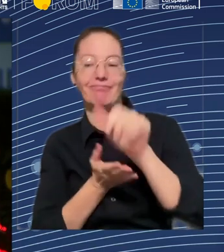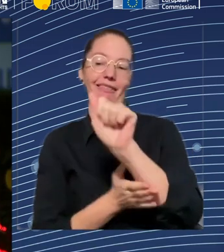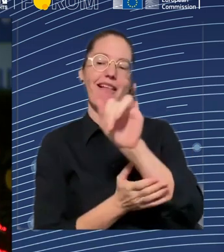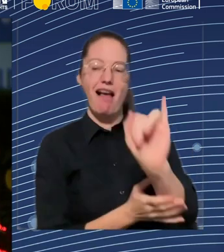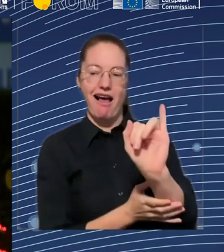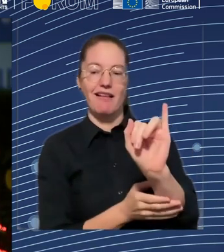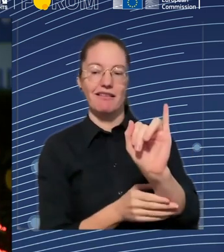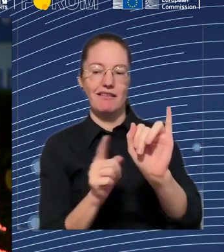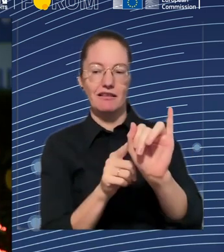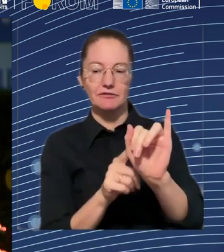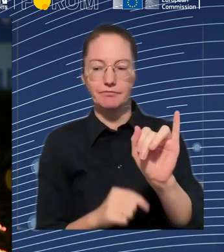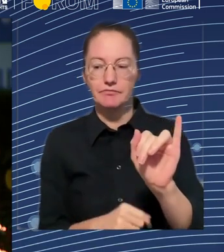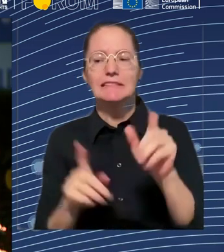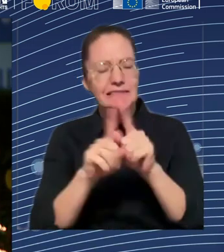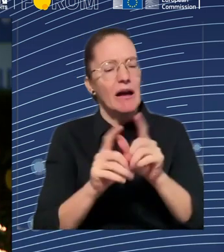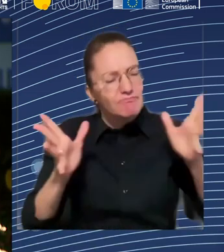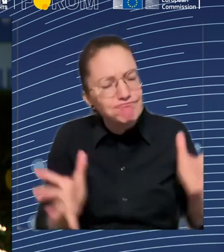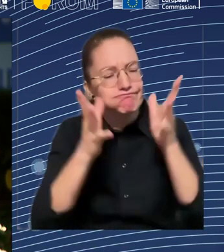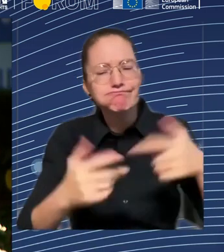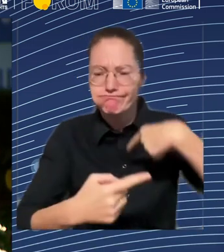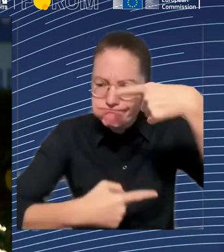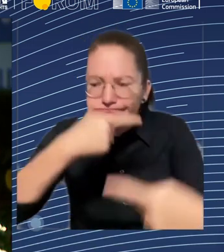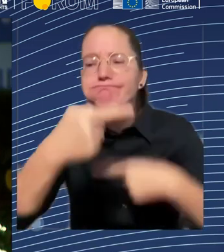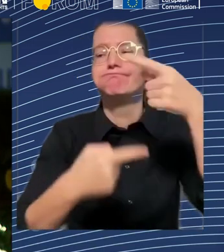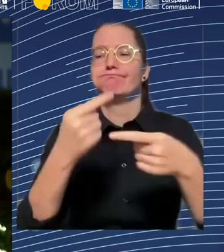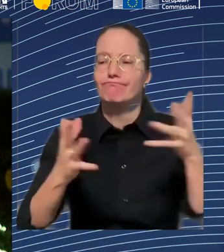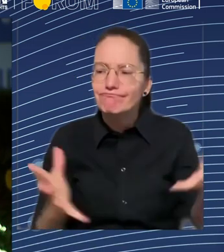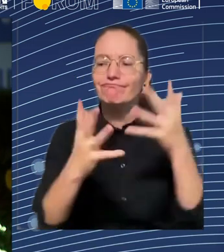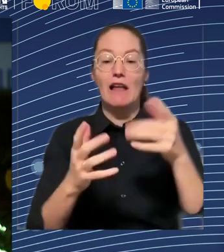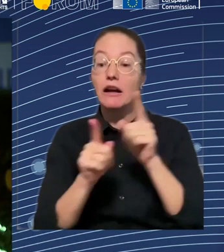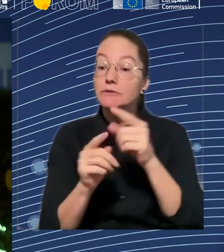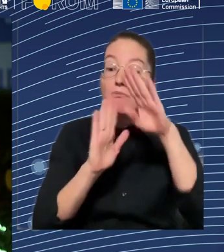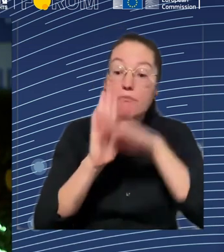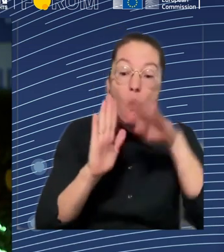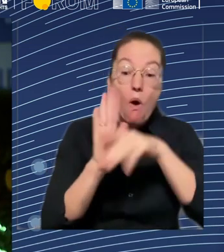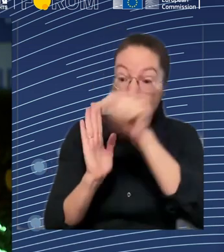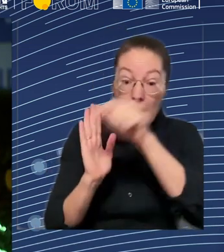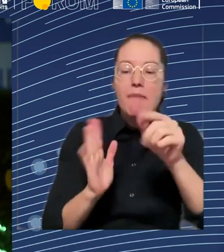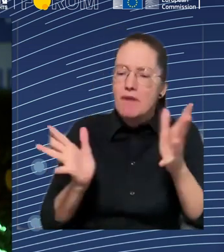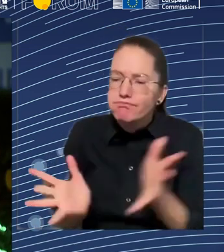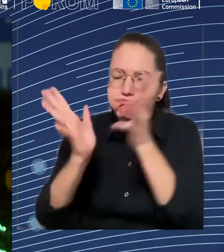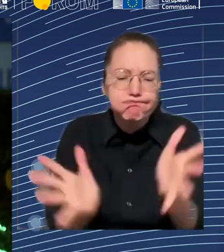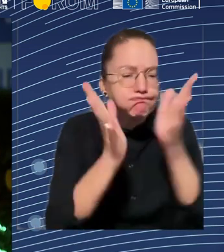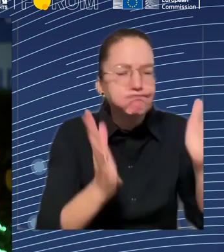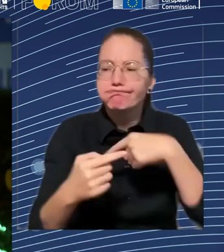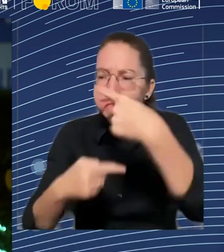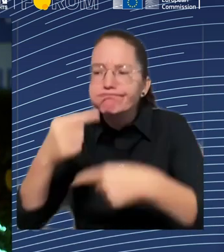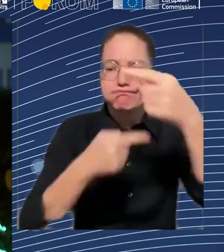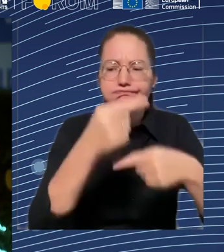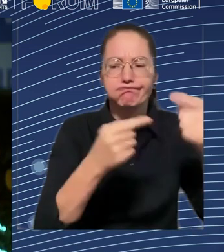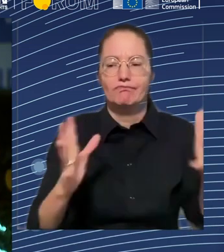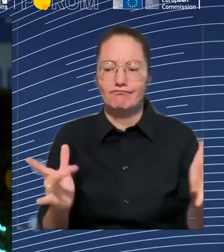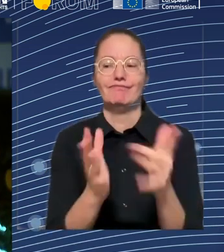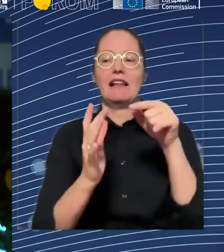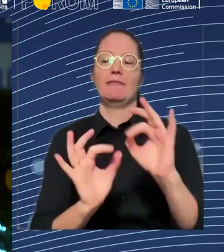is perfect when it comes to evolving. A lot remains to be written and will be written. But for